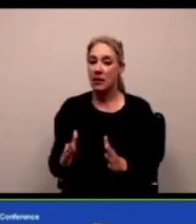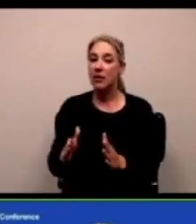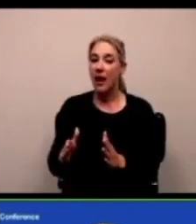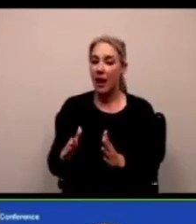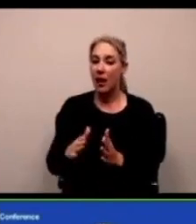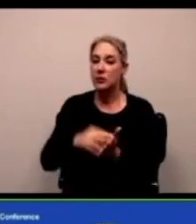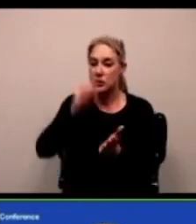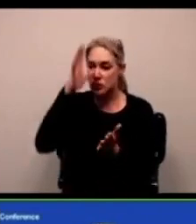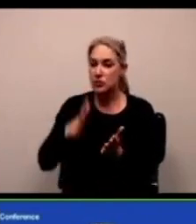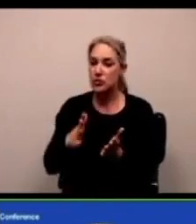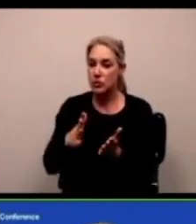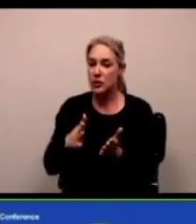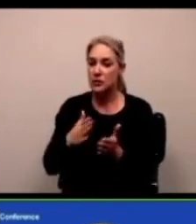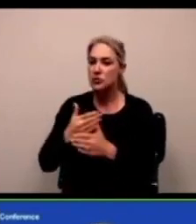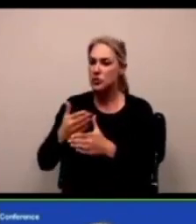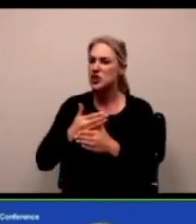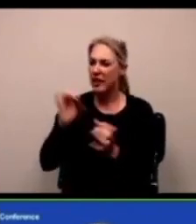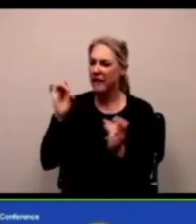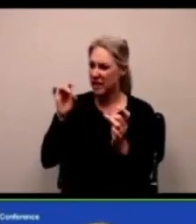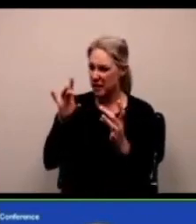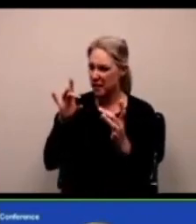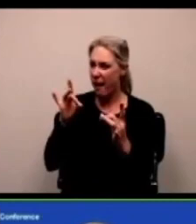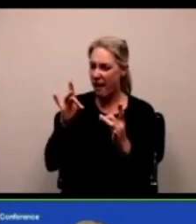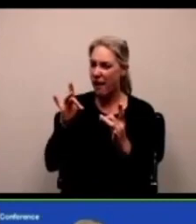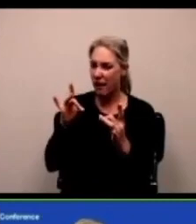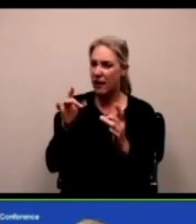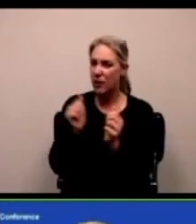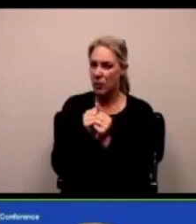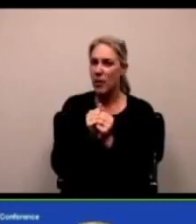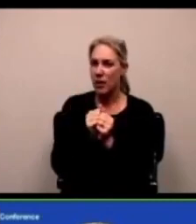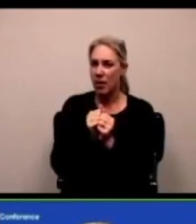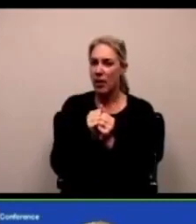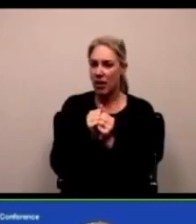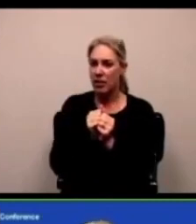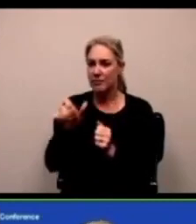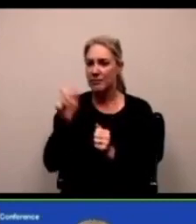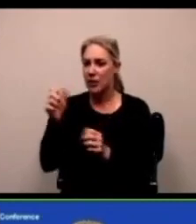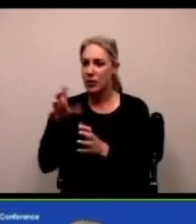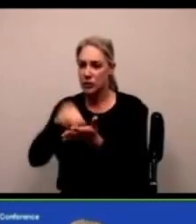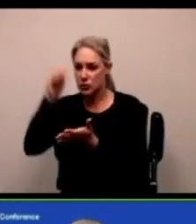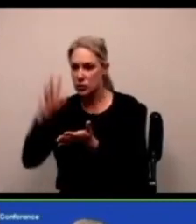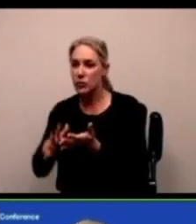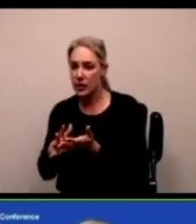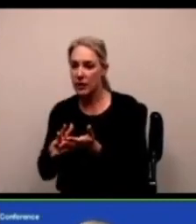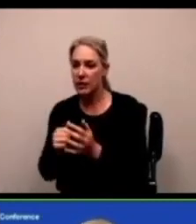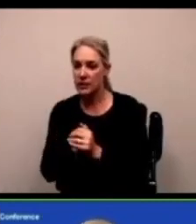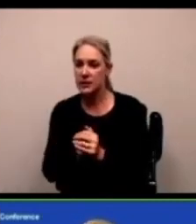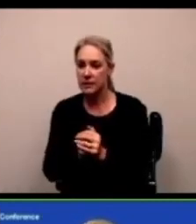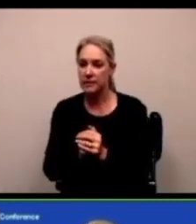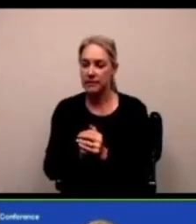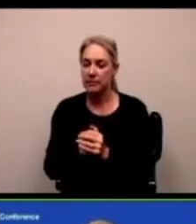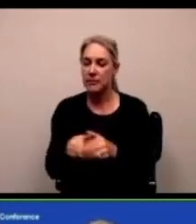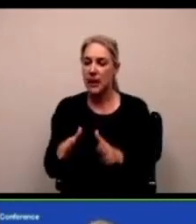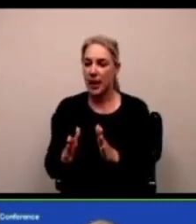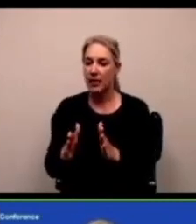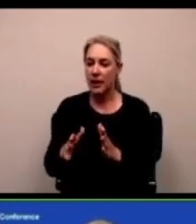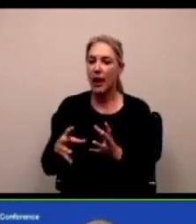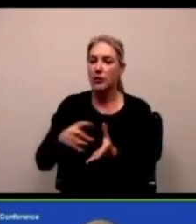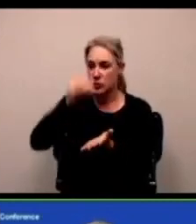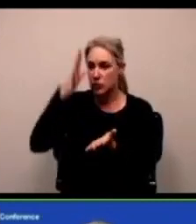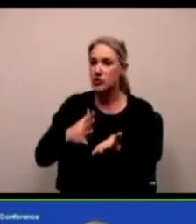other with it. It's a place, coding is an opportunity for doing things together and getting to know each other.